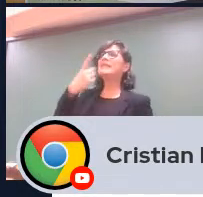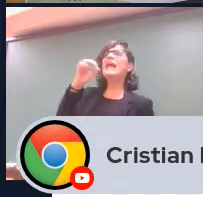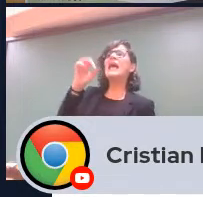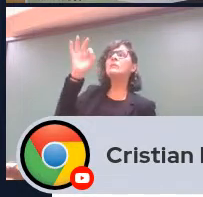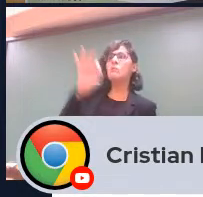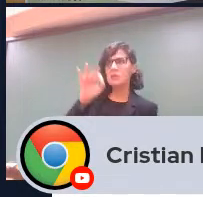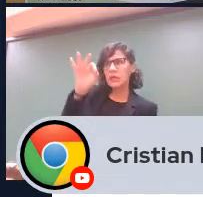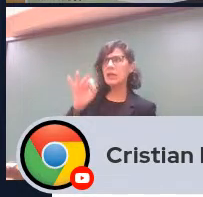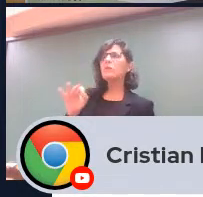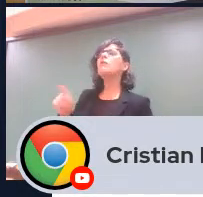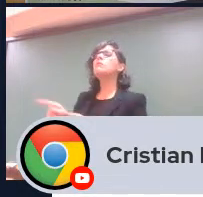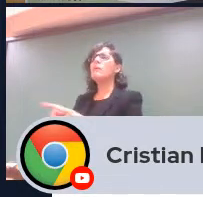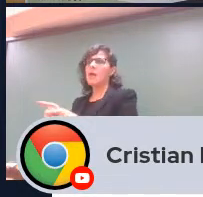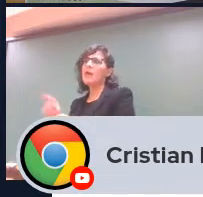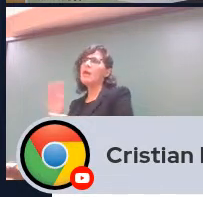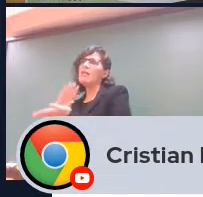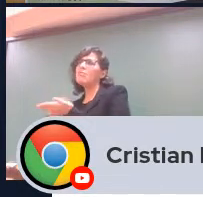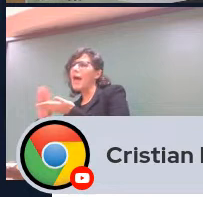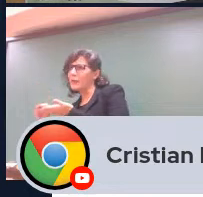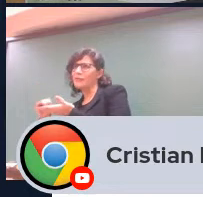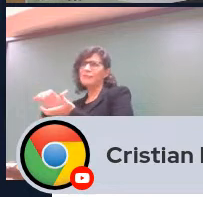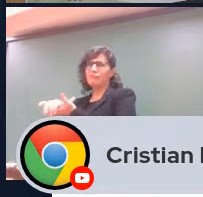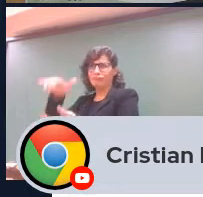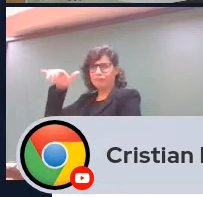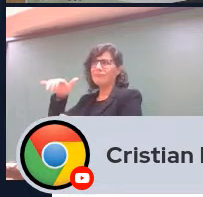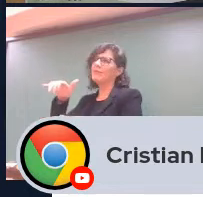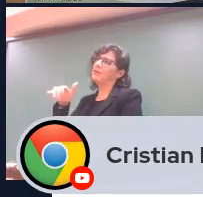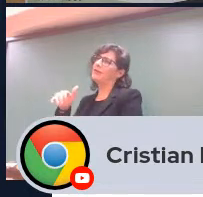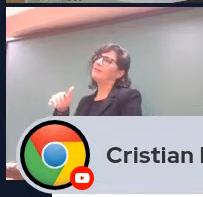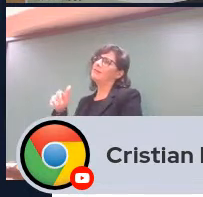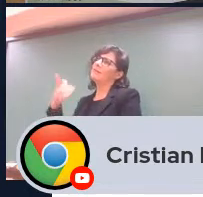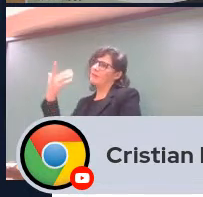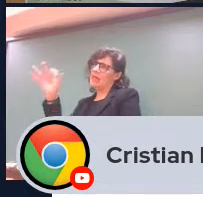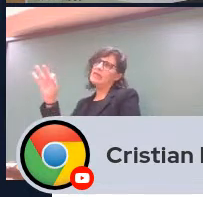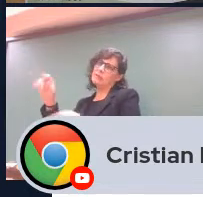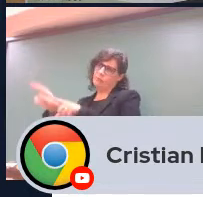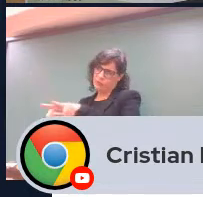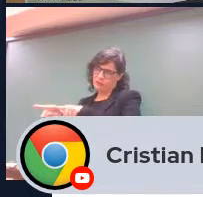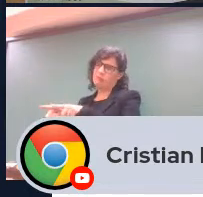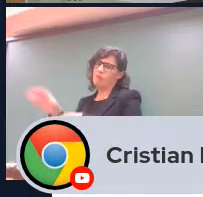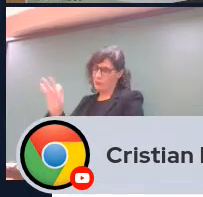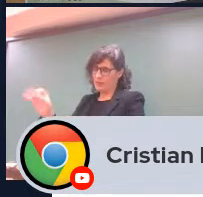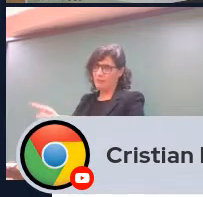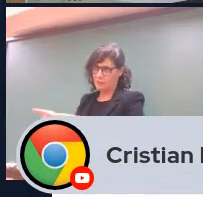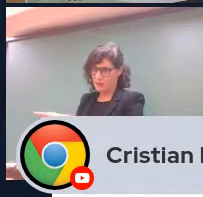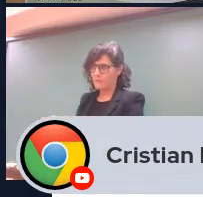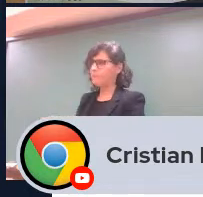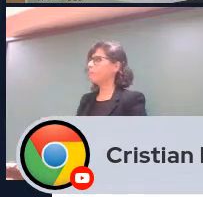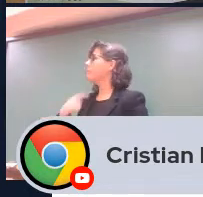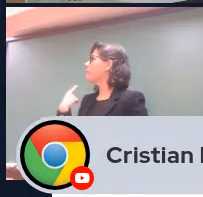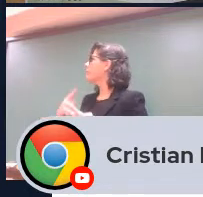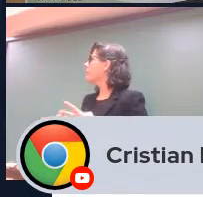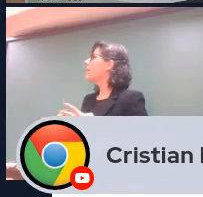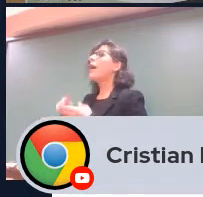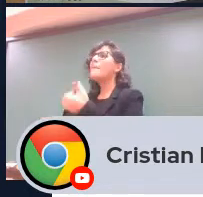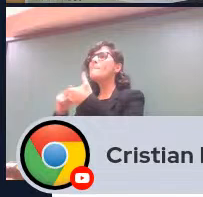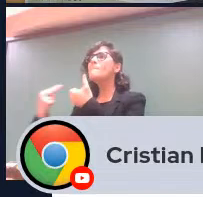de dados também. E a metalexicografia, quando se fala em